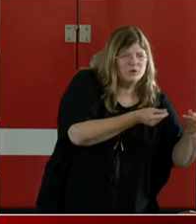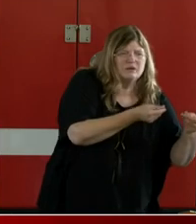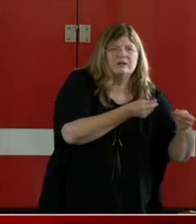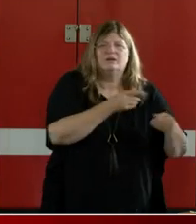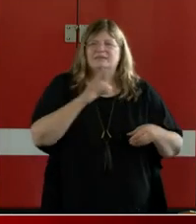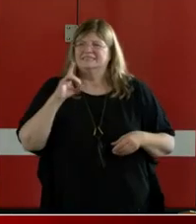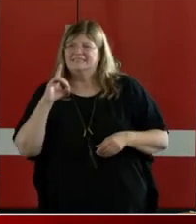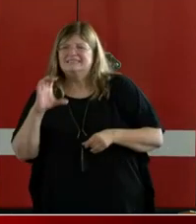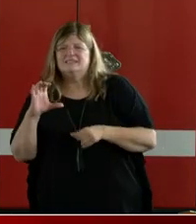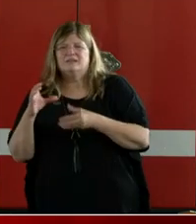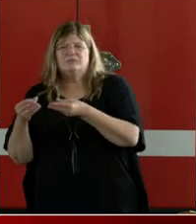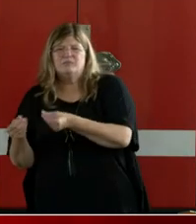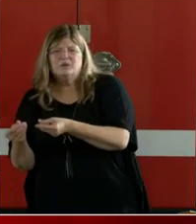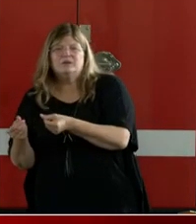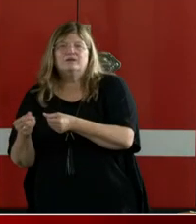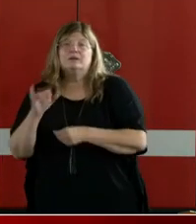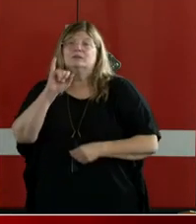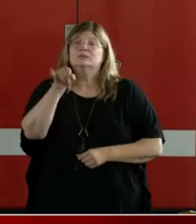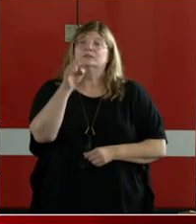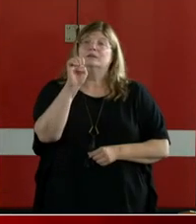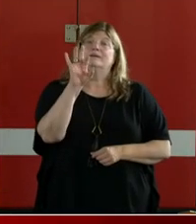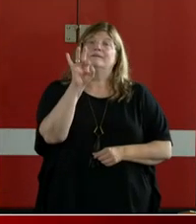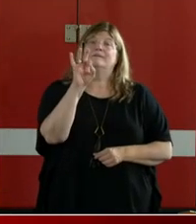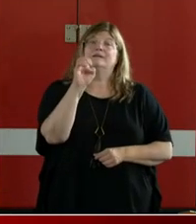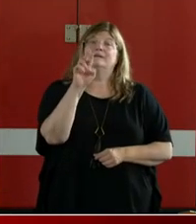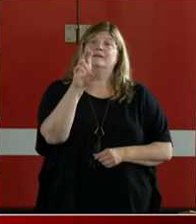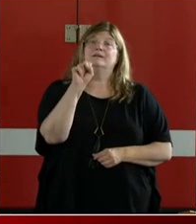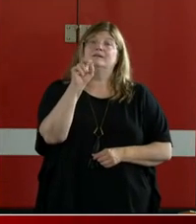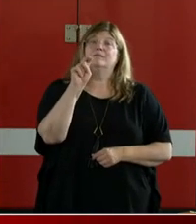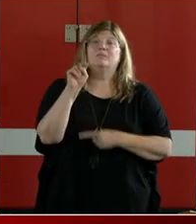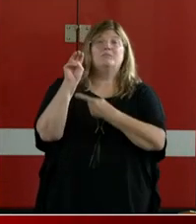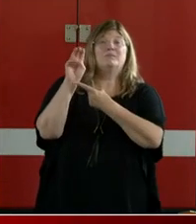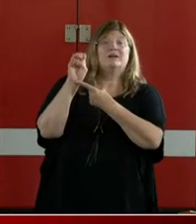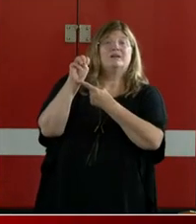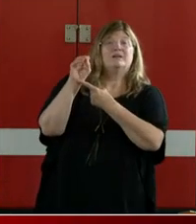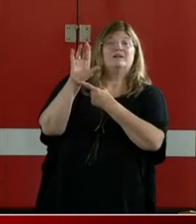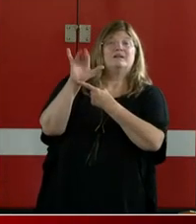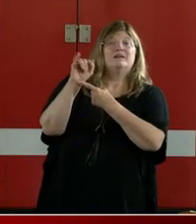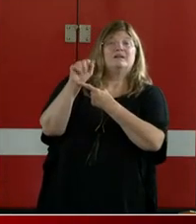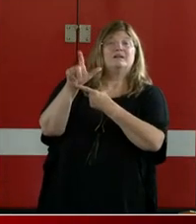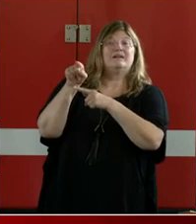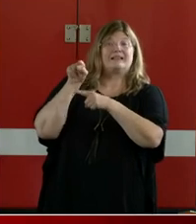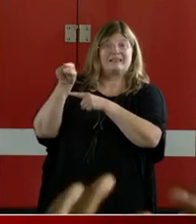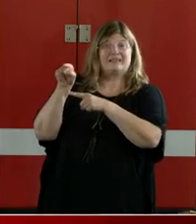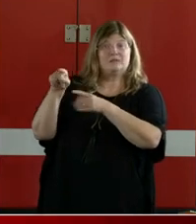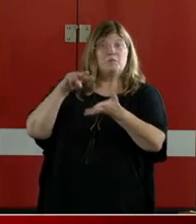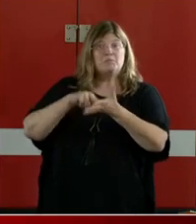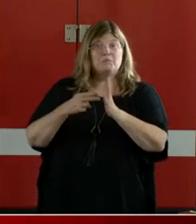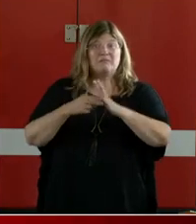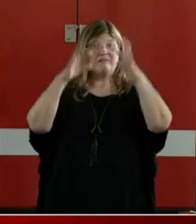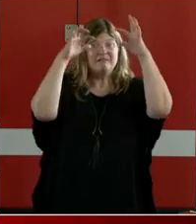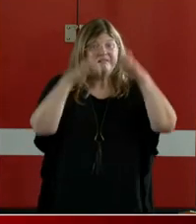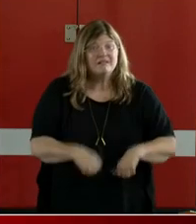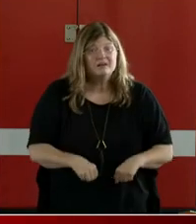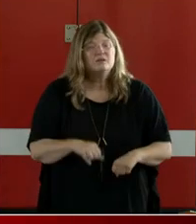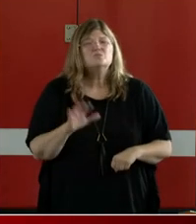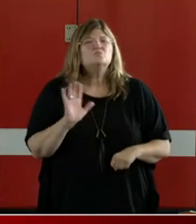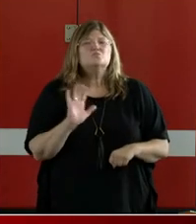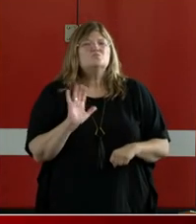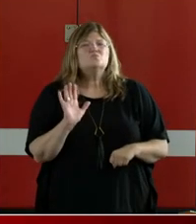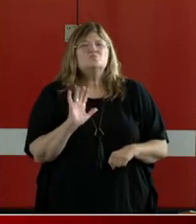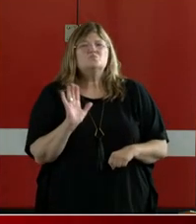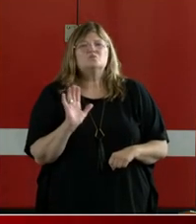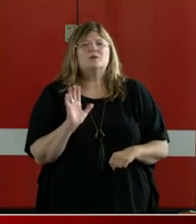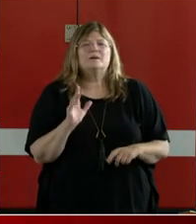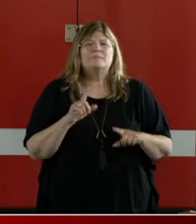Memorial. It doesn't seem like it was your intention to tear down or remove those, but I'm hoping to just clarify what the committee was intended to do